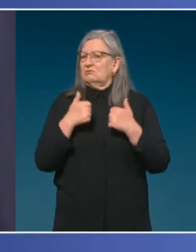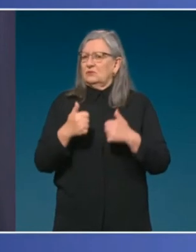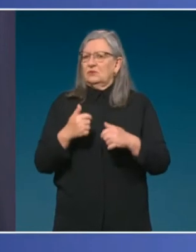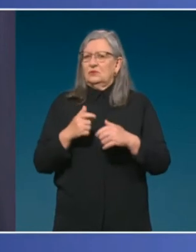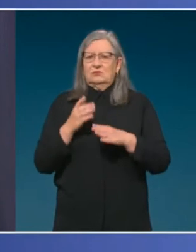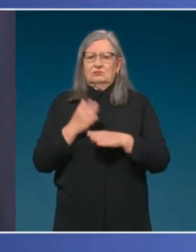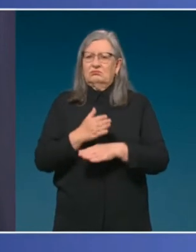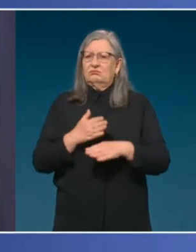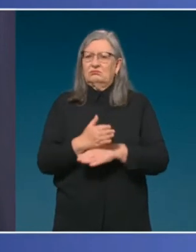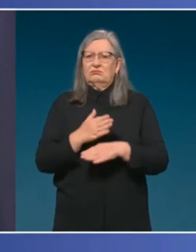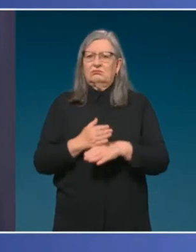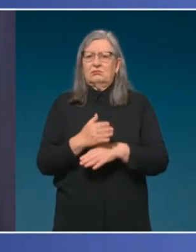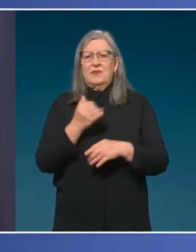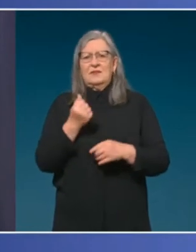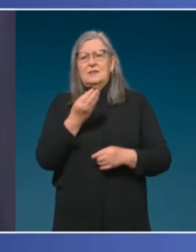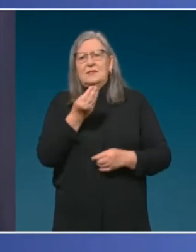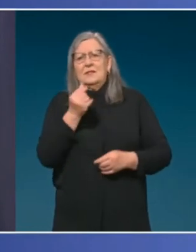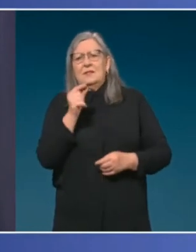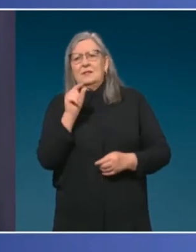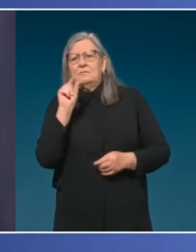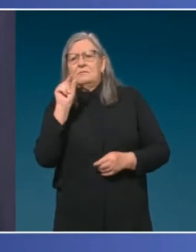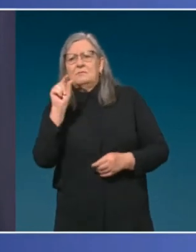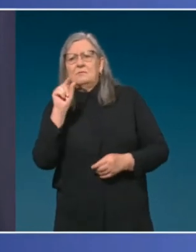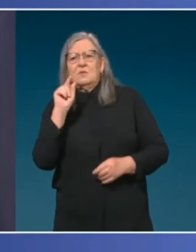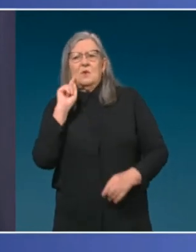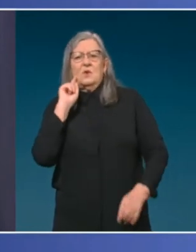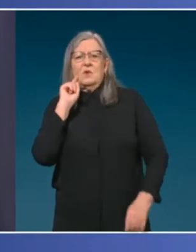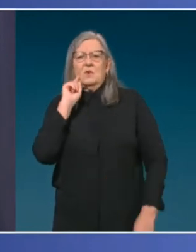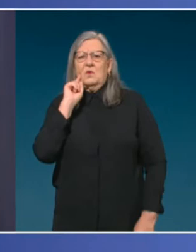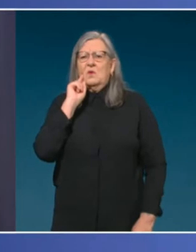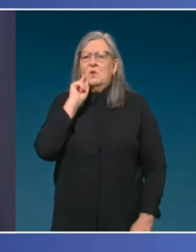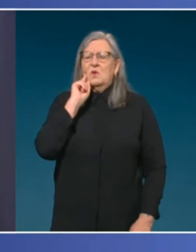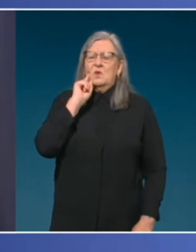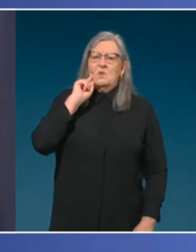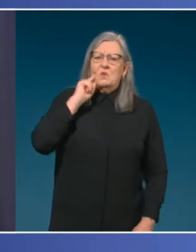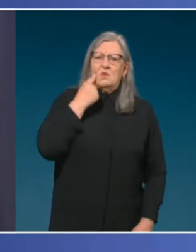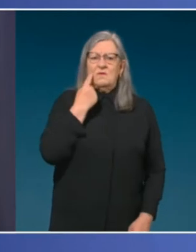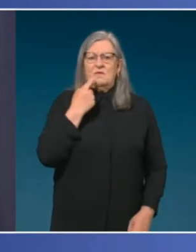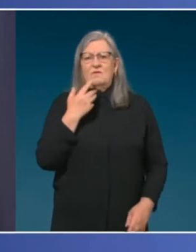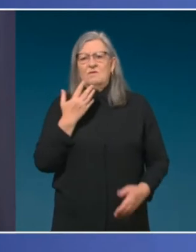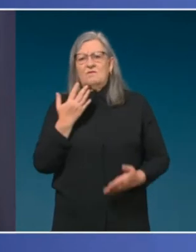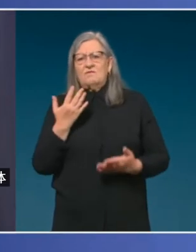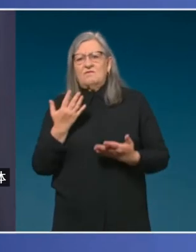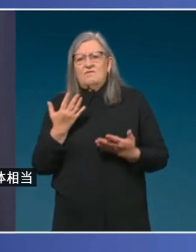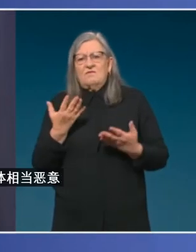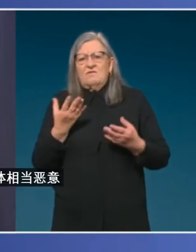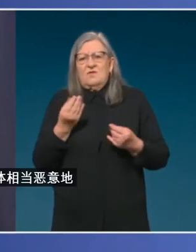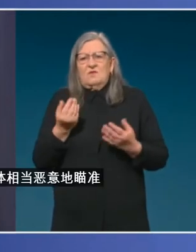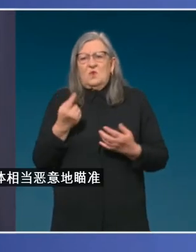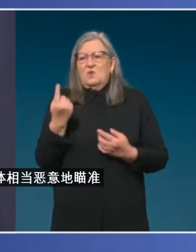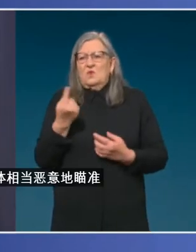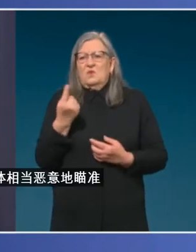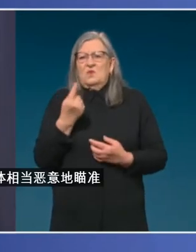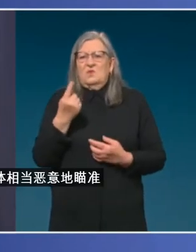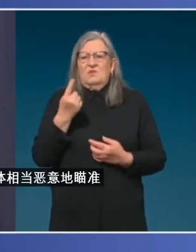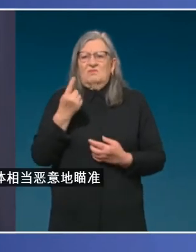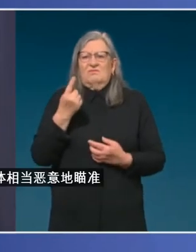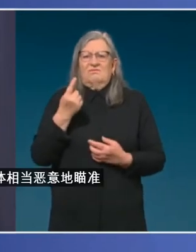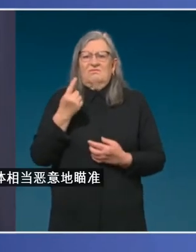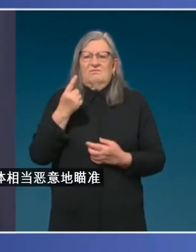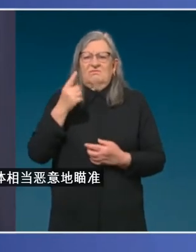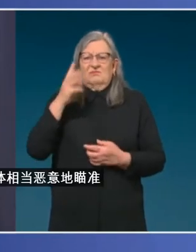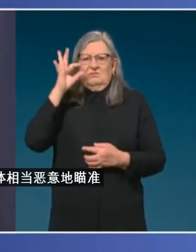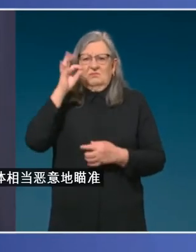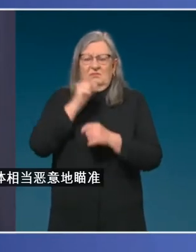think, fairly malicious targeting by some anti-vax groups of Indigenous